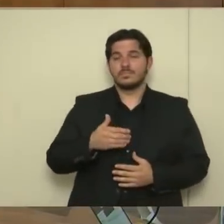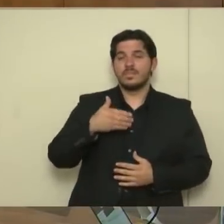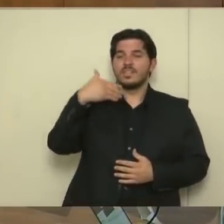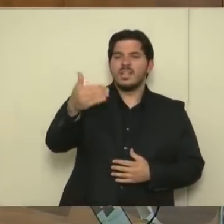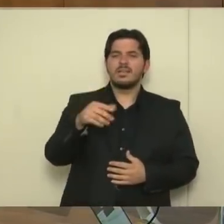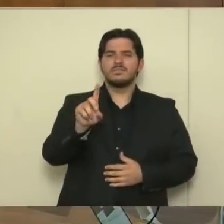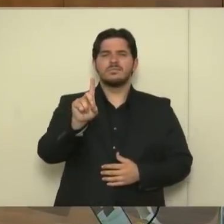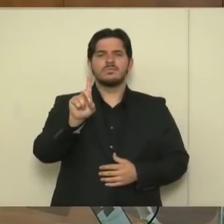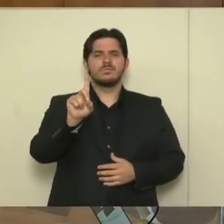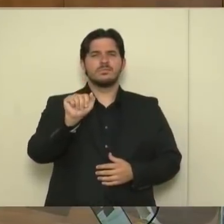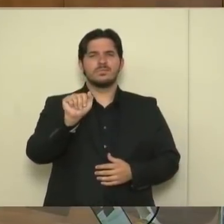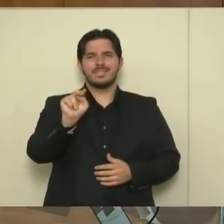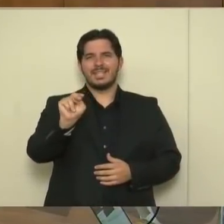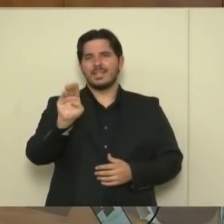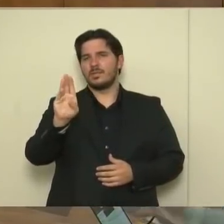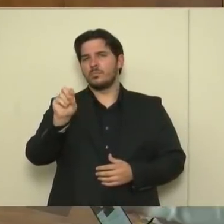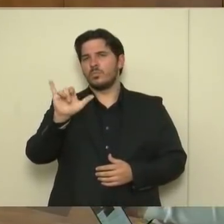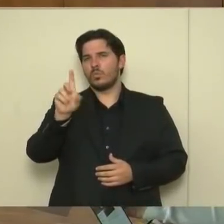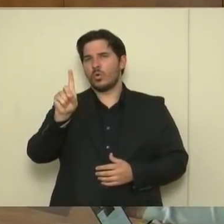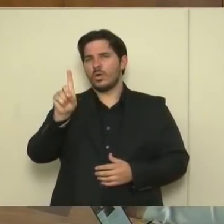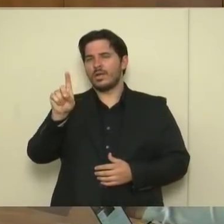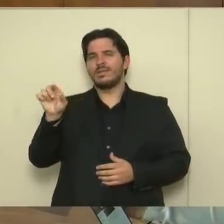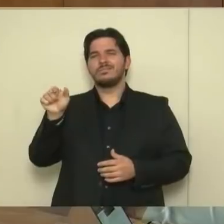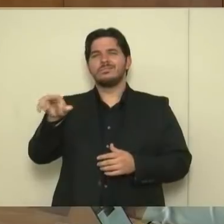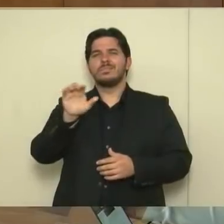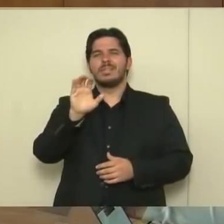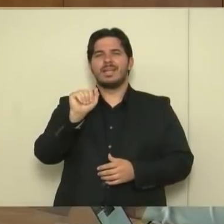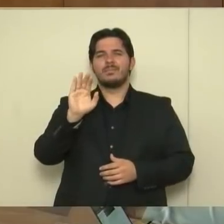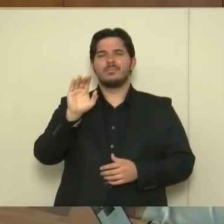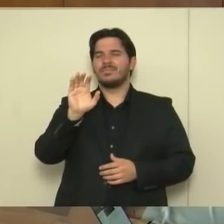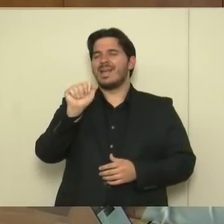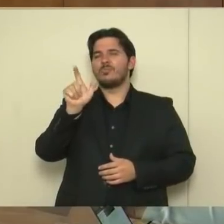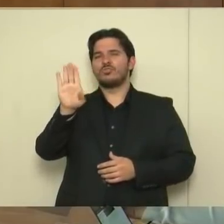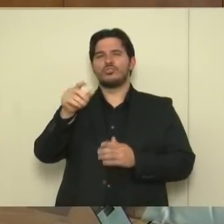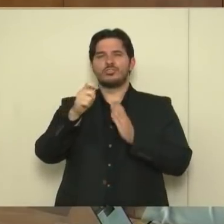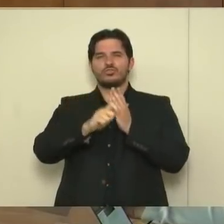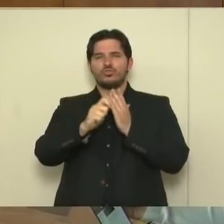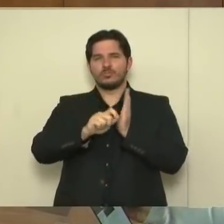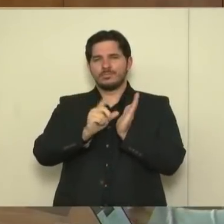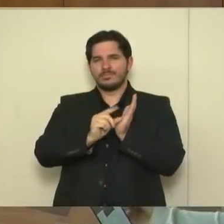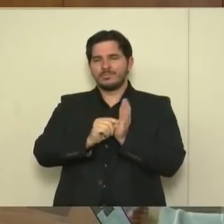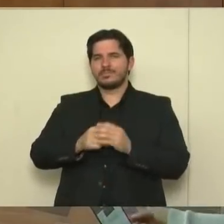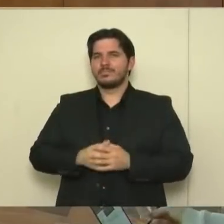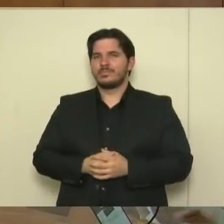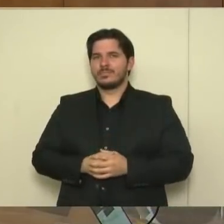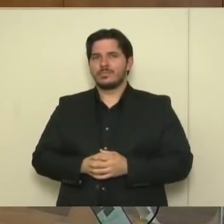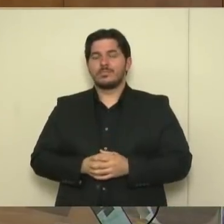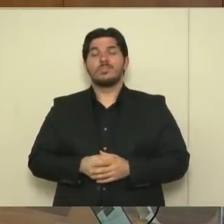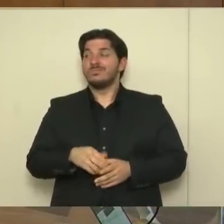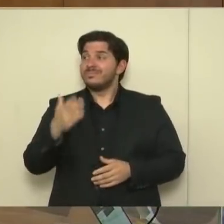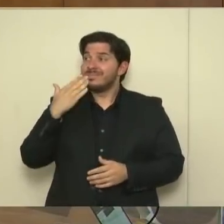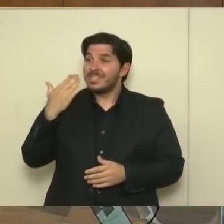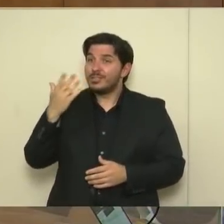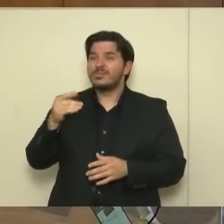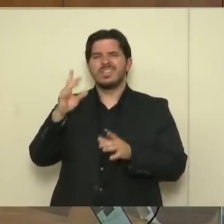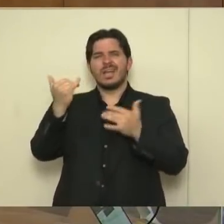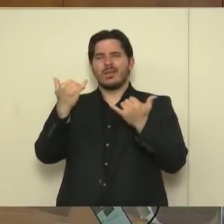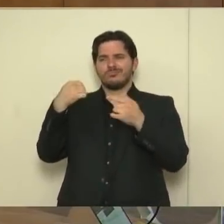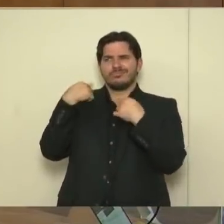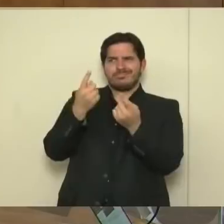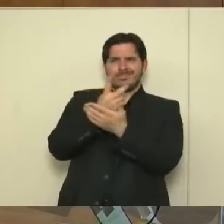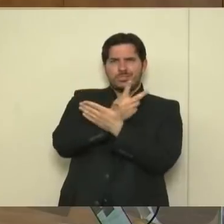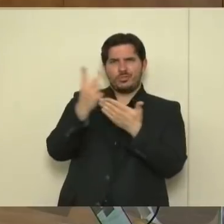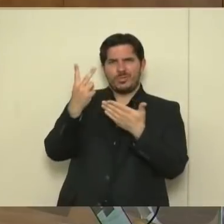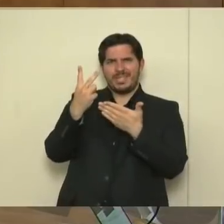Yes, good afternoon, and thanks for the opportunity. Wanted to ask, it's been nearly 2 weeks since the public health order was revised